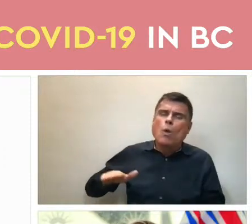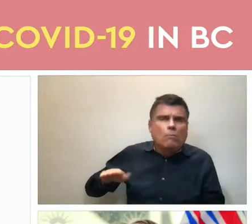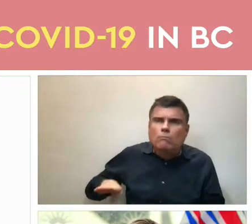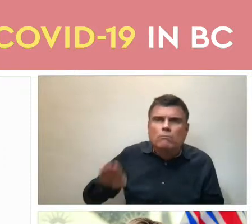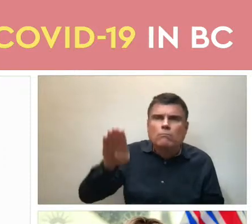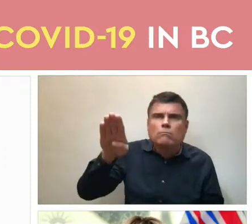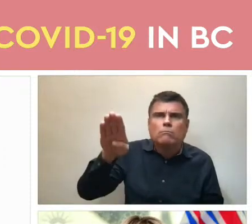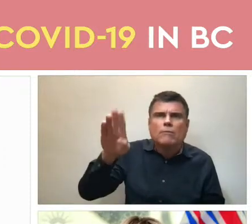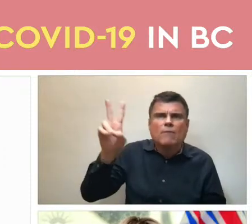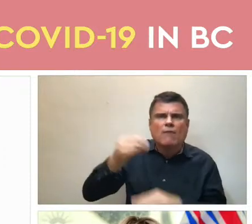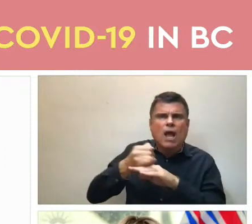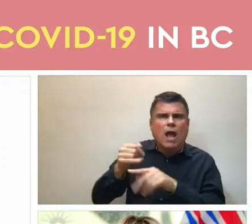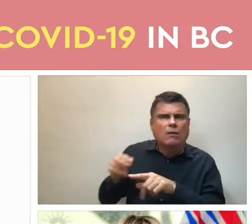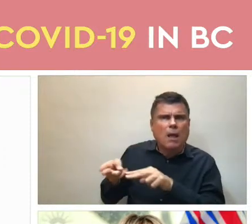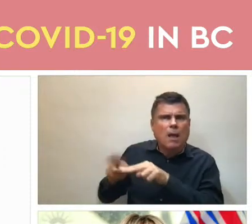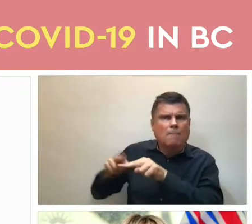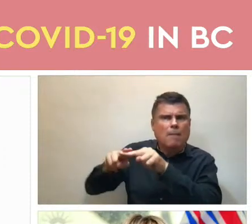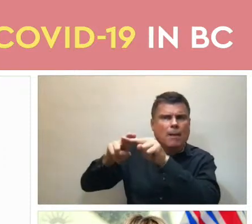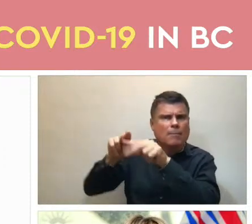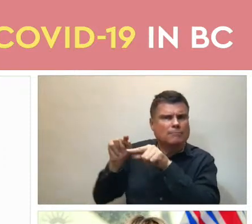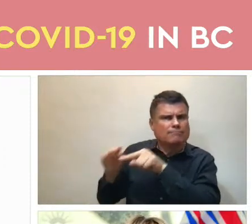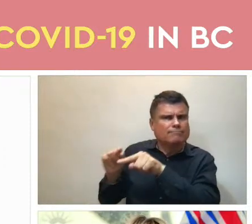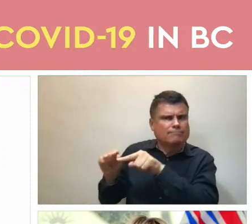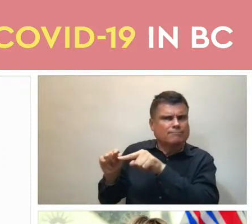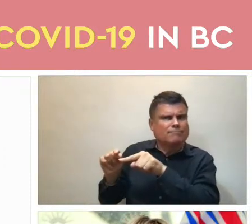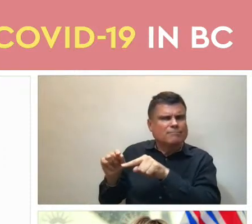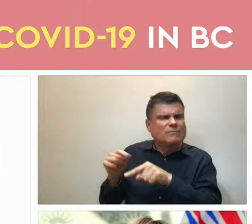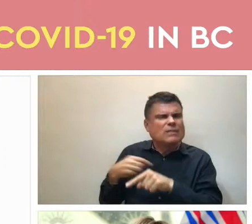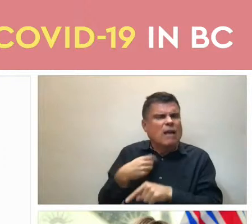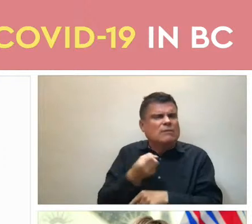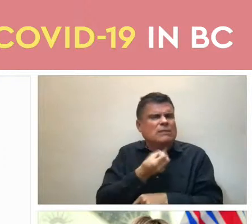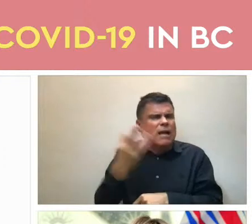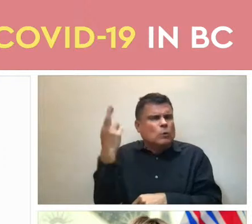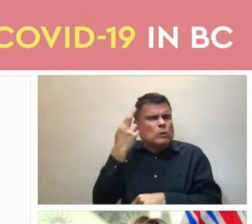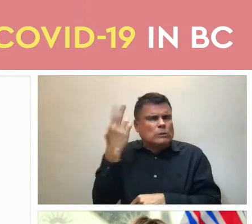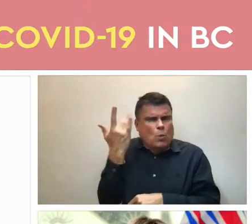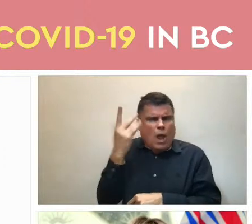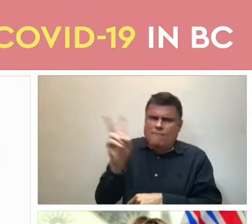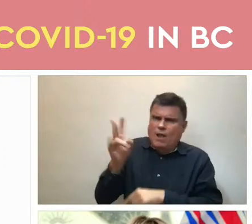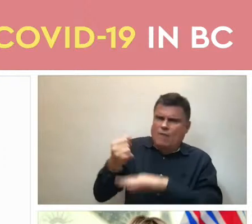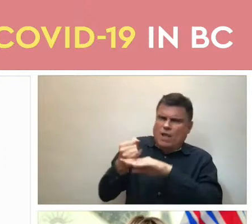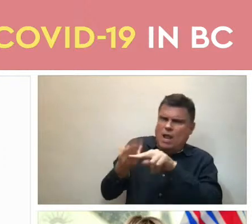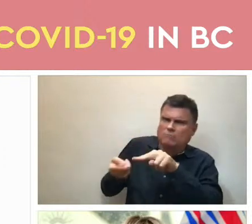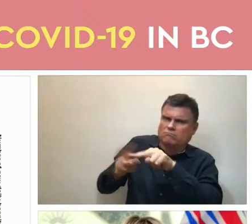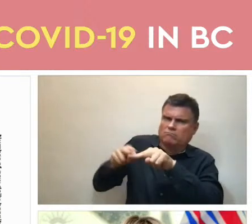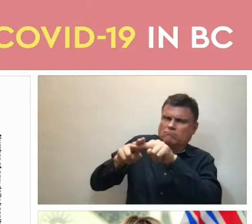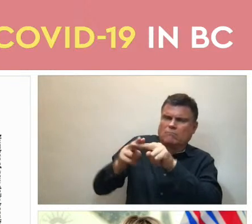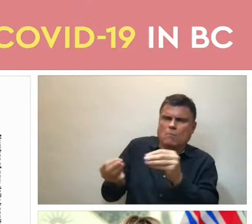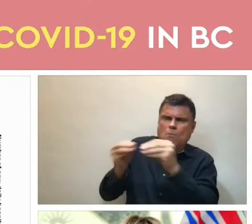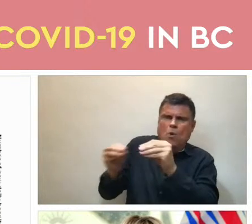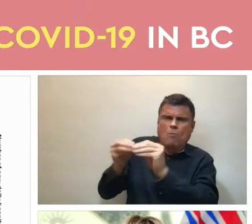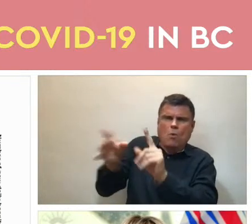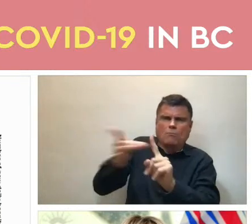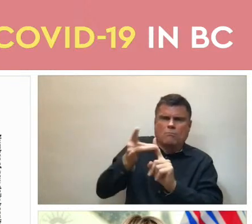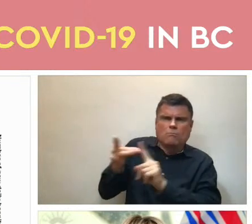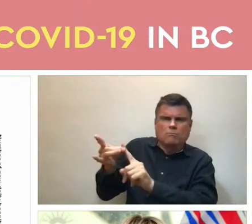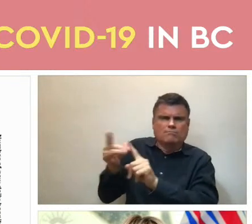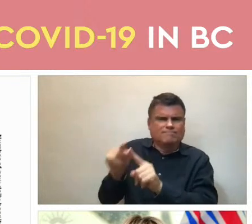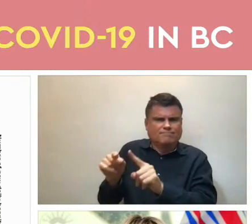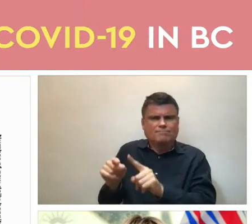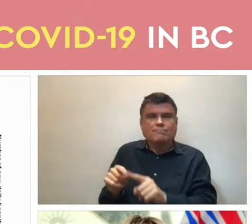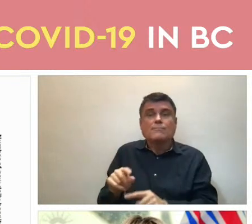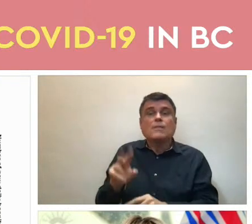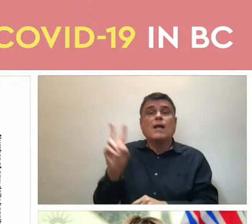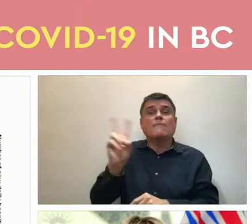there's a couple of reasons for that in island health. And we're also seeing a leveling and a slight increase in Vancouver